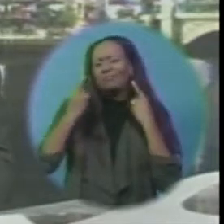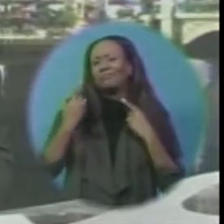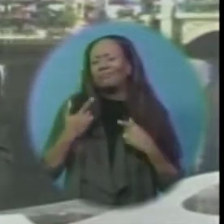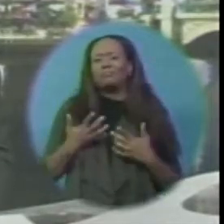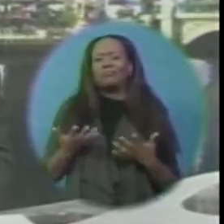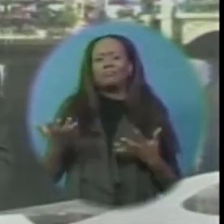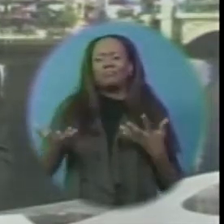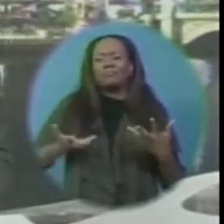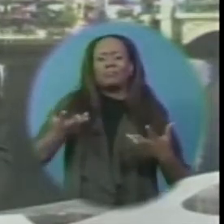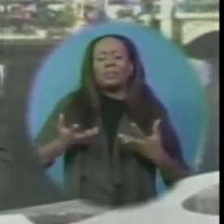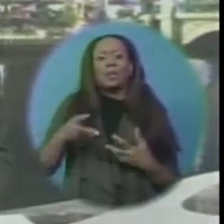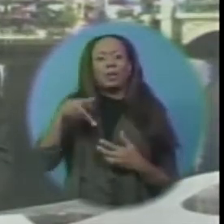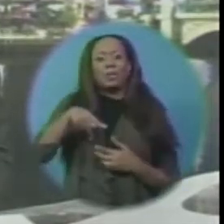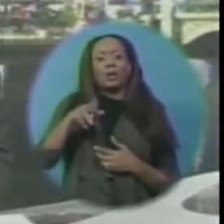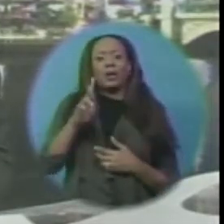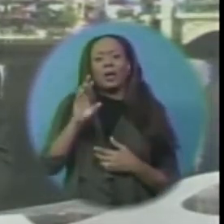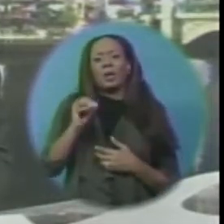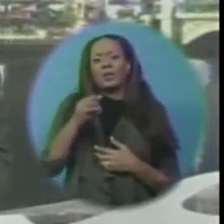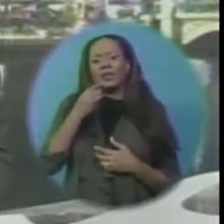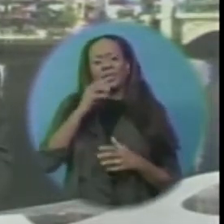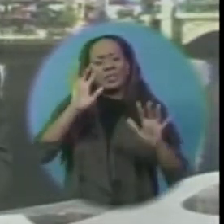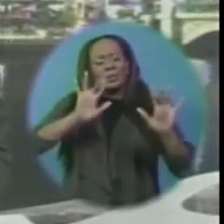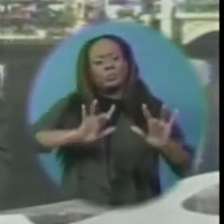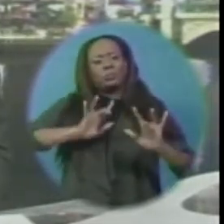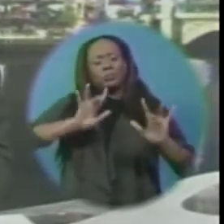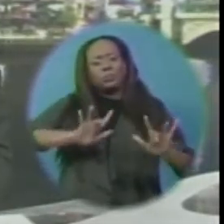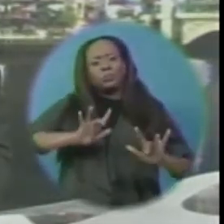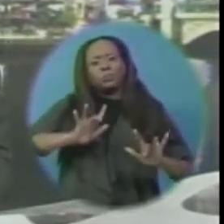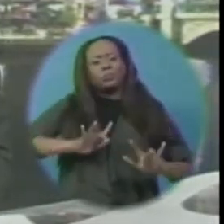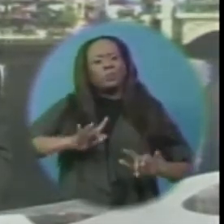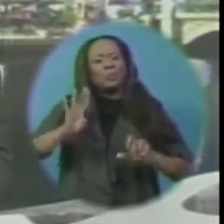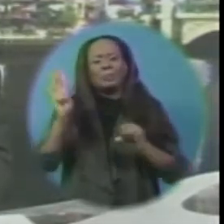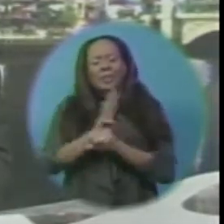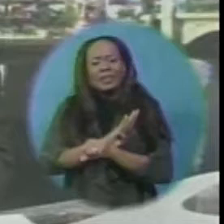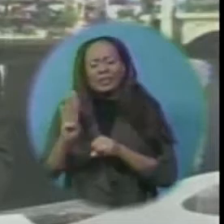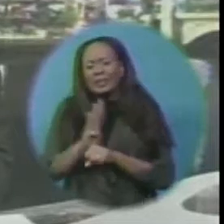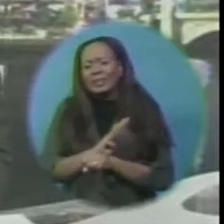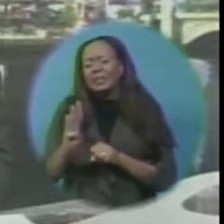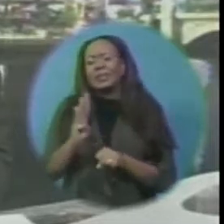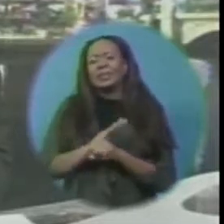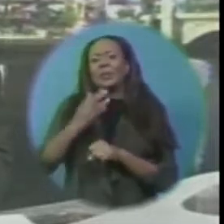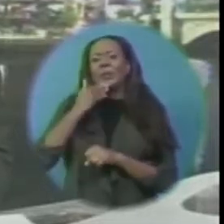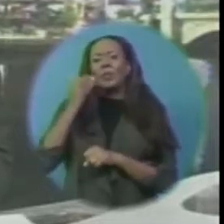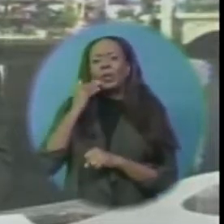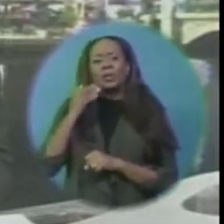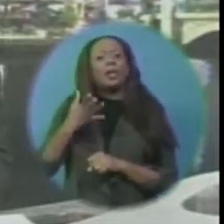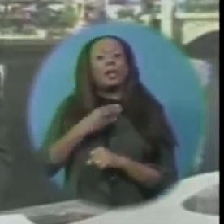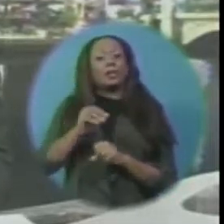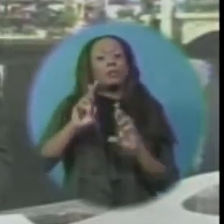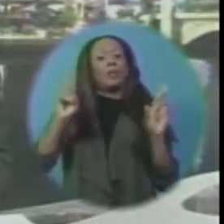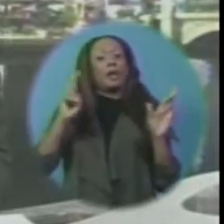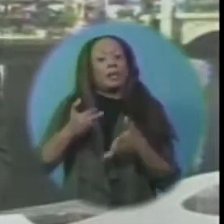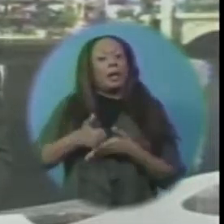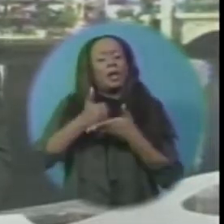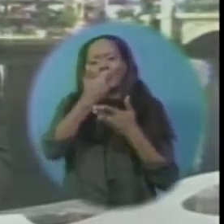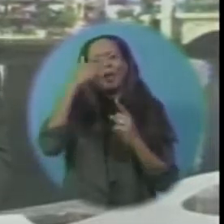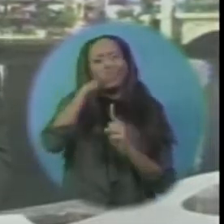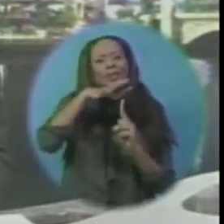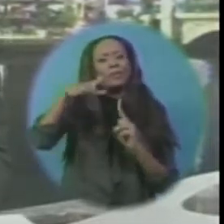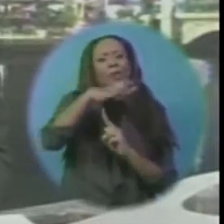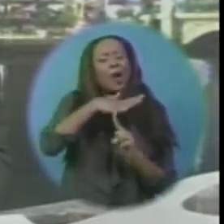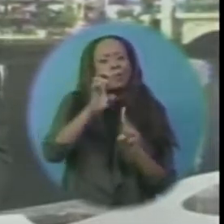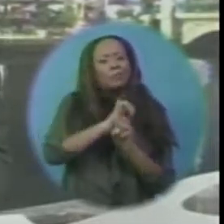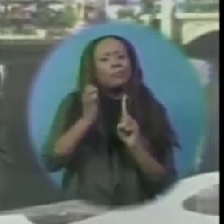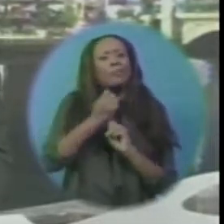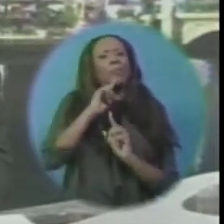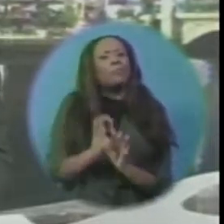says Sandals sympathizes with residents and businesses and stands ready to assist, given the importance of the environment to the